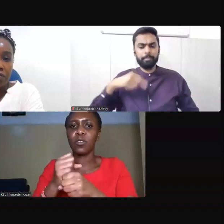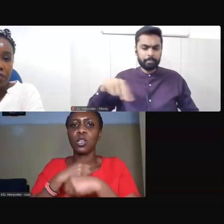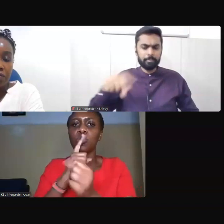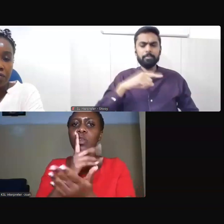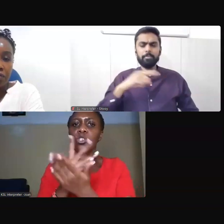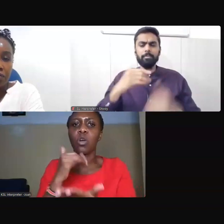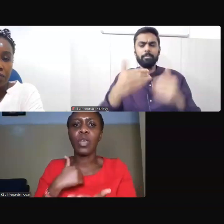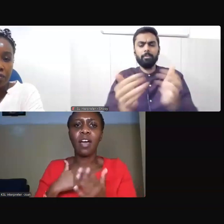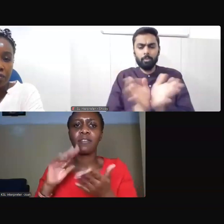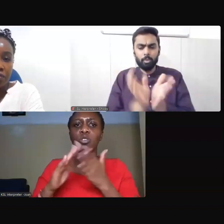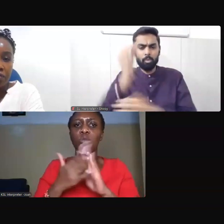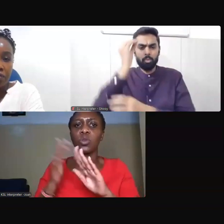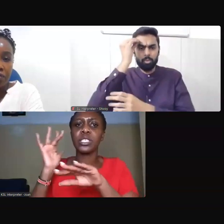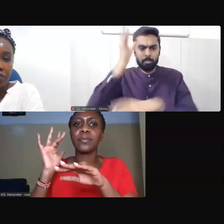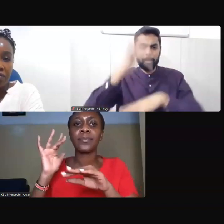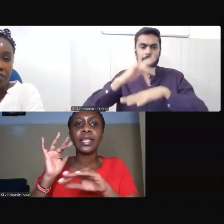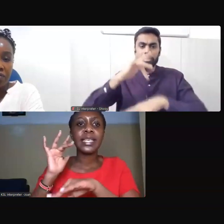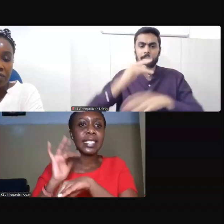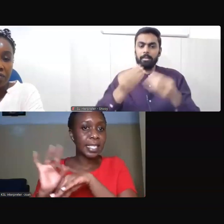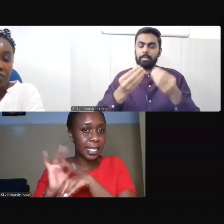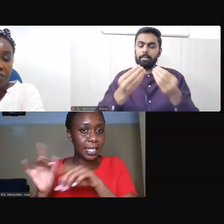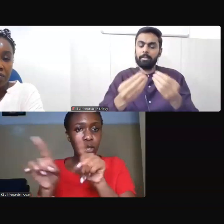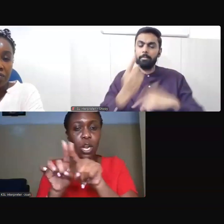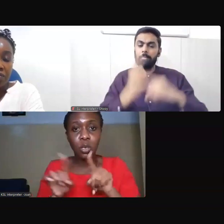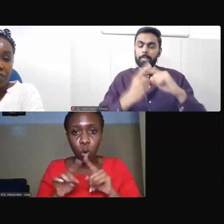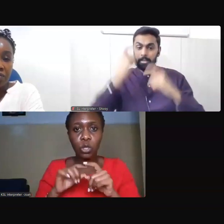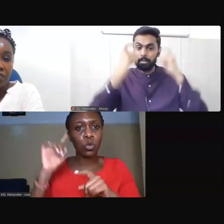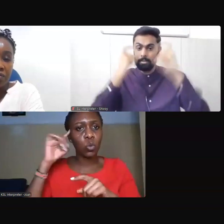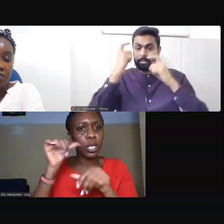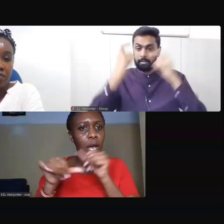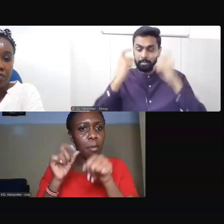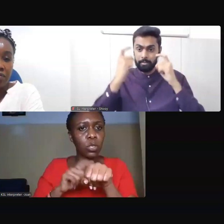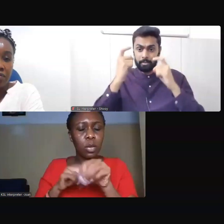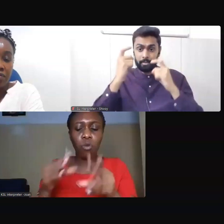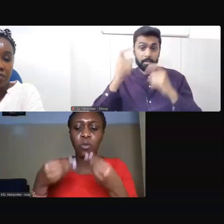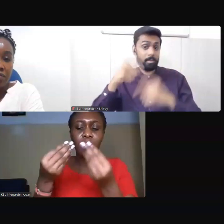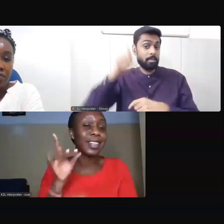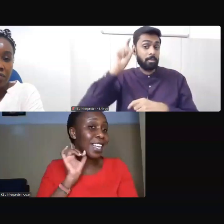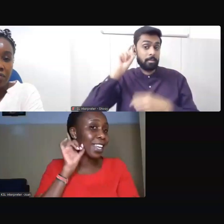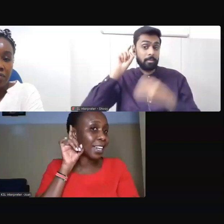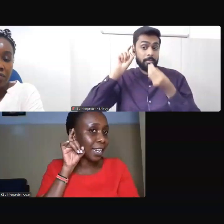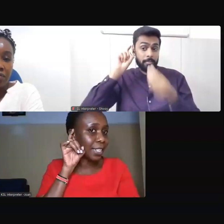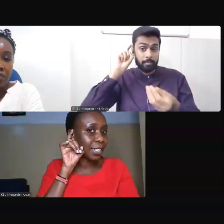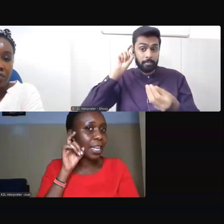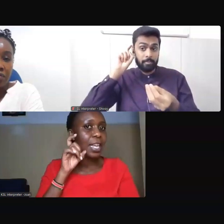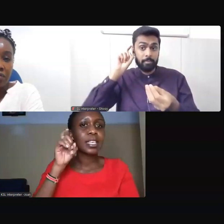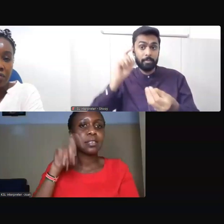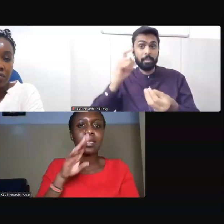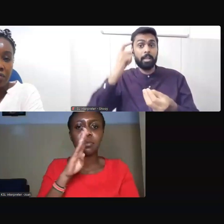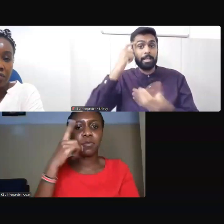community sensitization, and also thinking about when we do provide hearing aids, that it is for the right